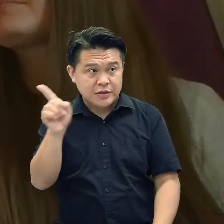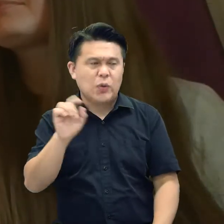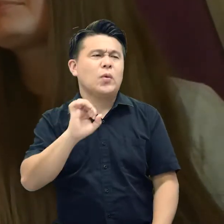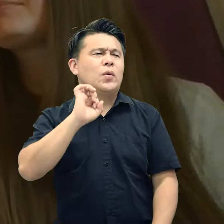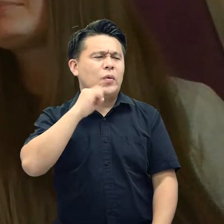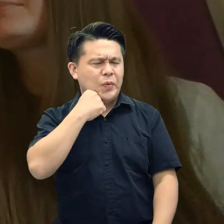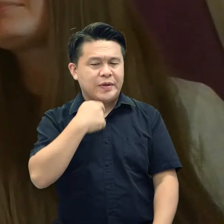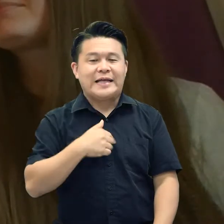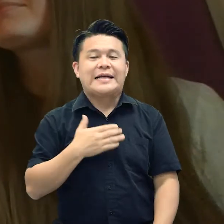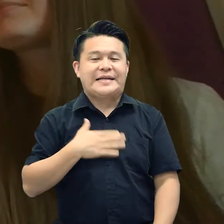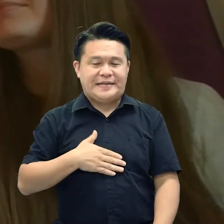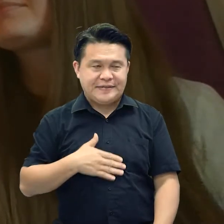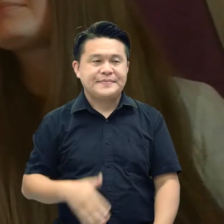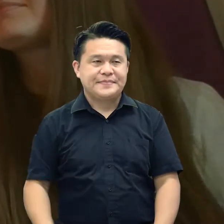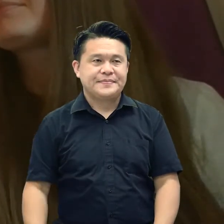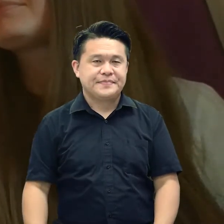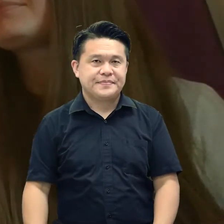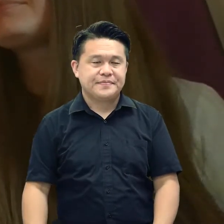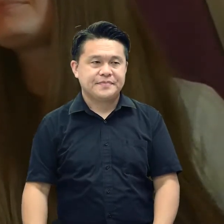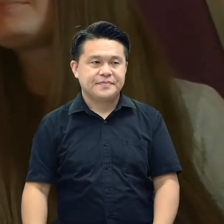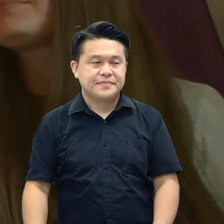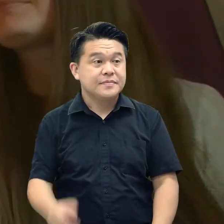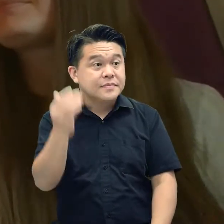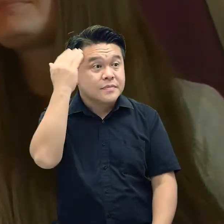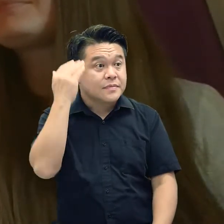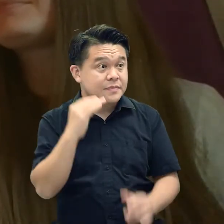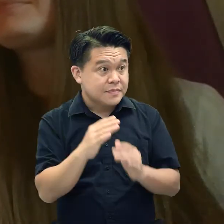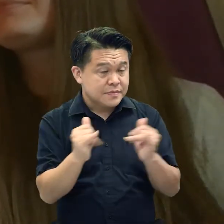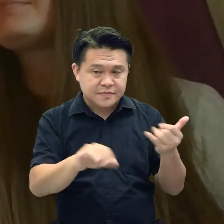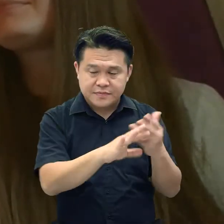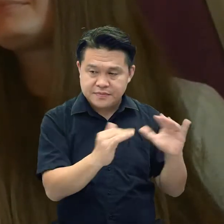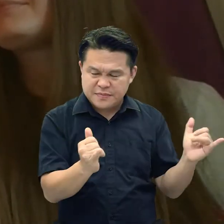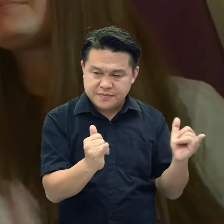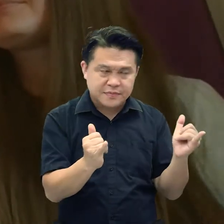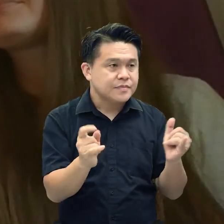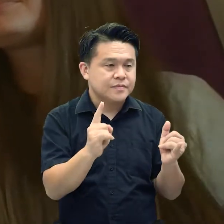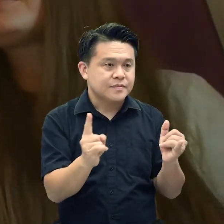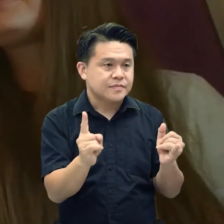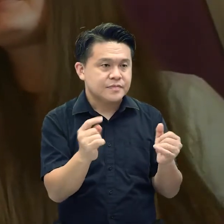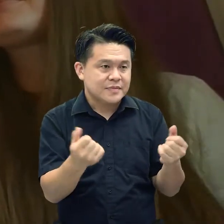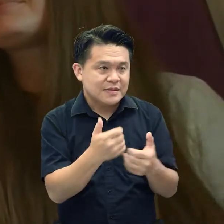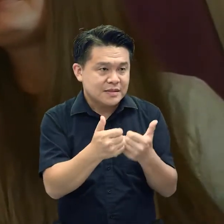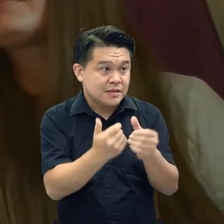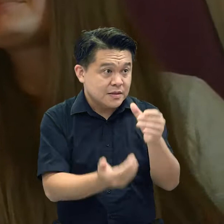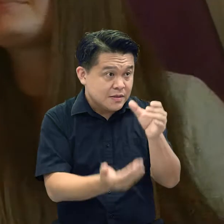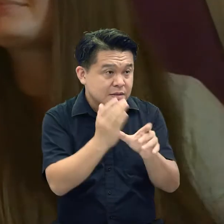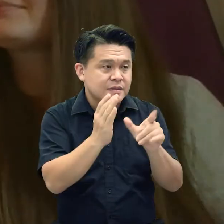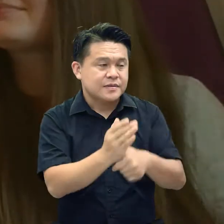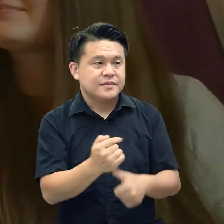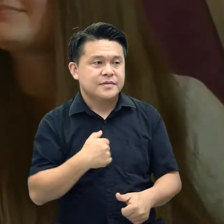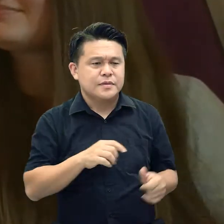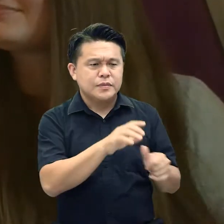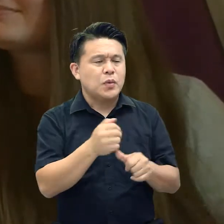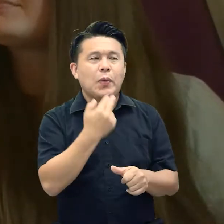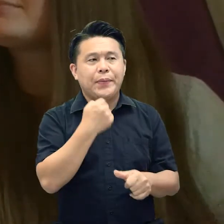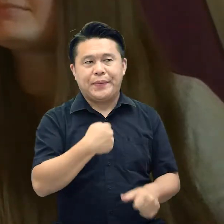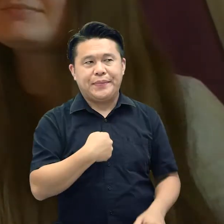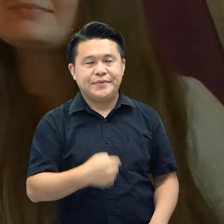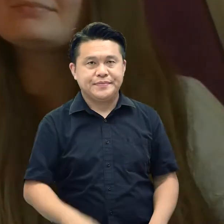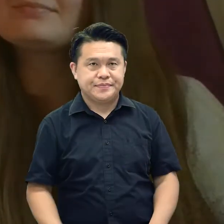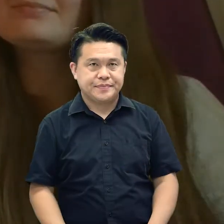know, because we don't really get much protection when it comes to like a Korean person versus a